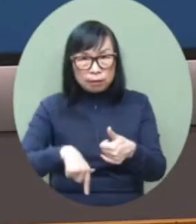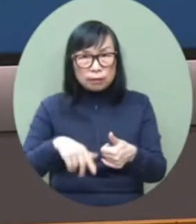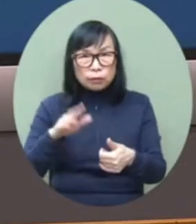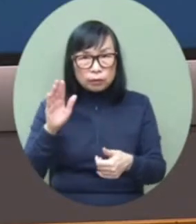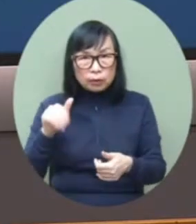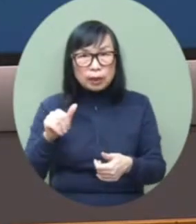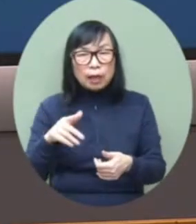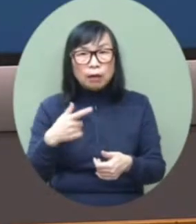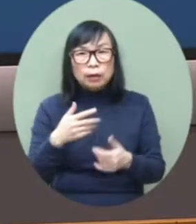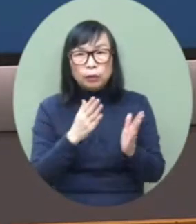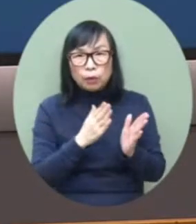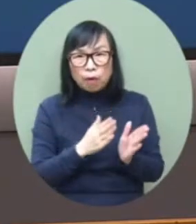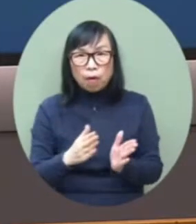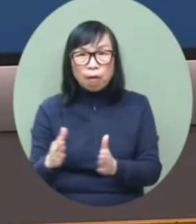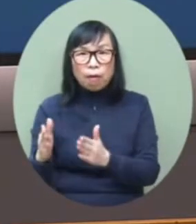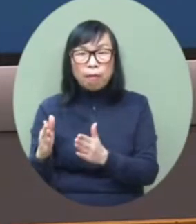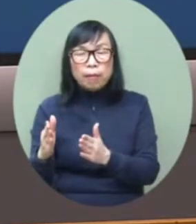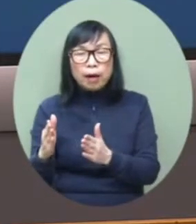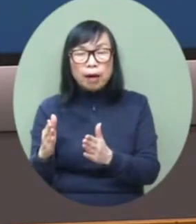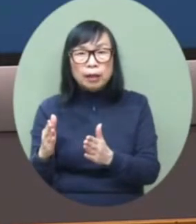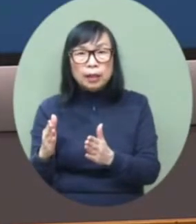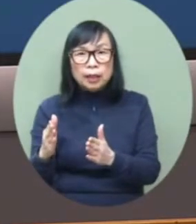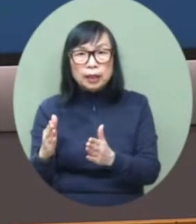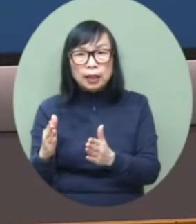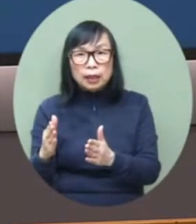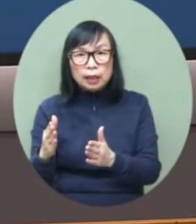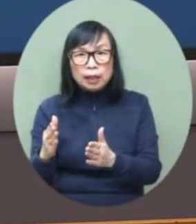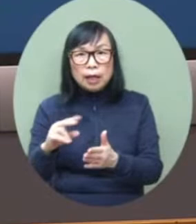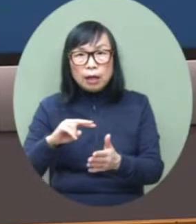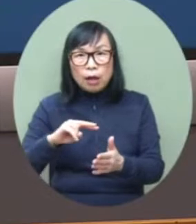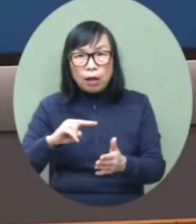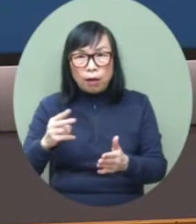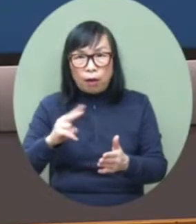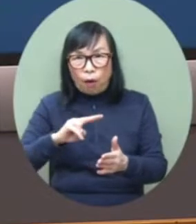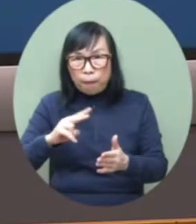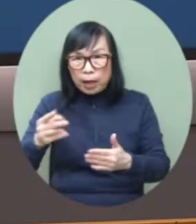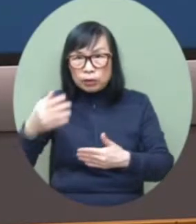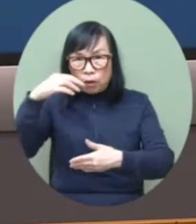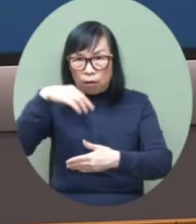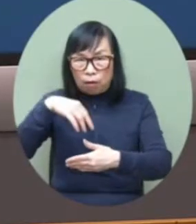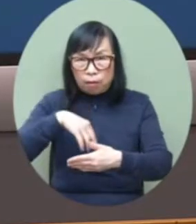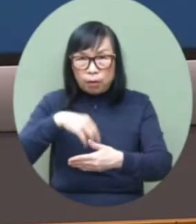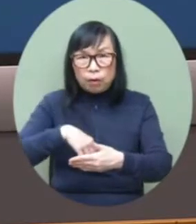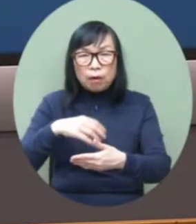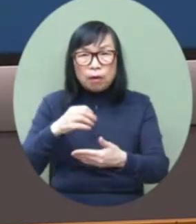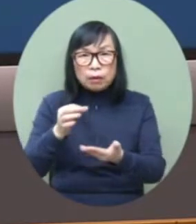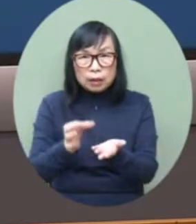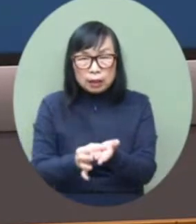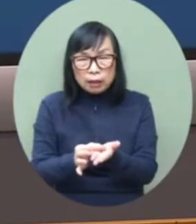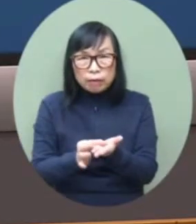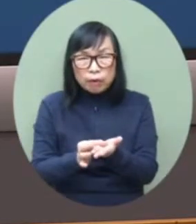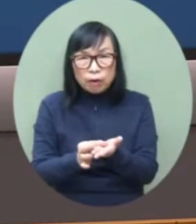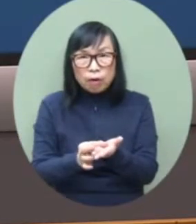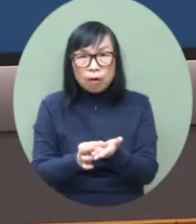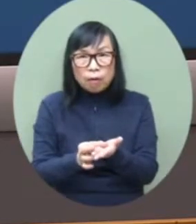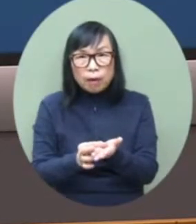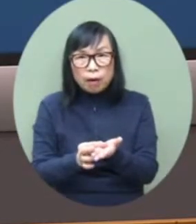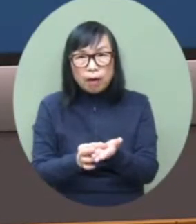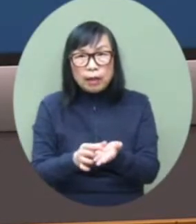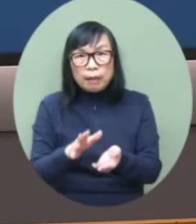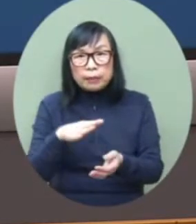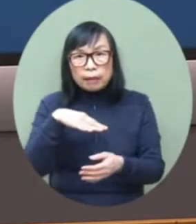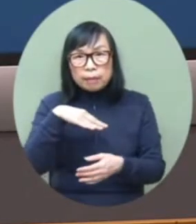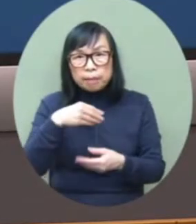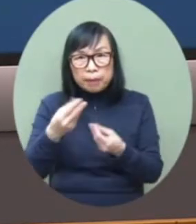some indoor areas, such as the conference room, try to keep the patients stay inside the hospital instead